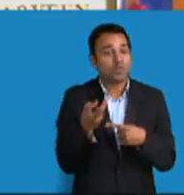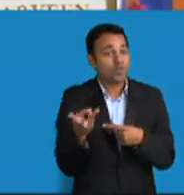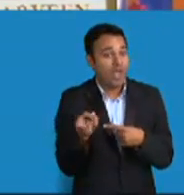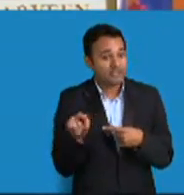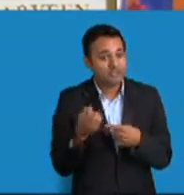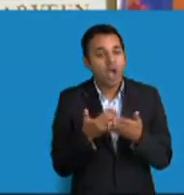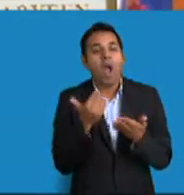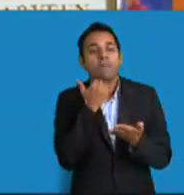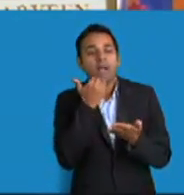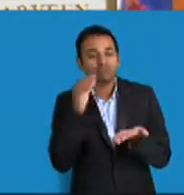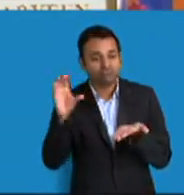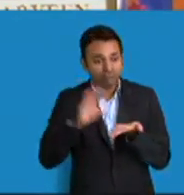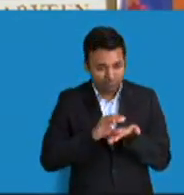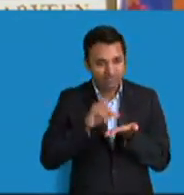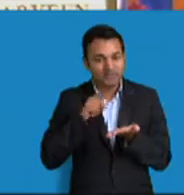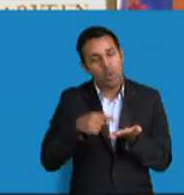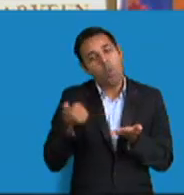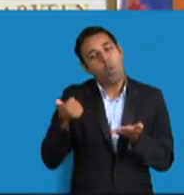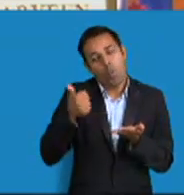Minister for Economy has said,